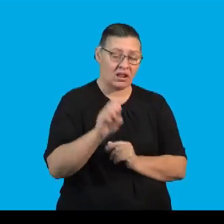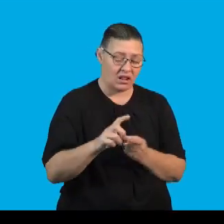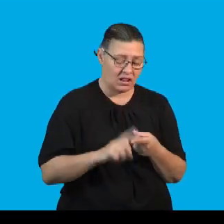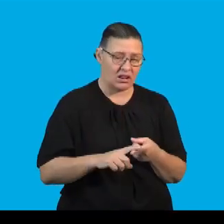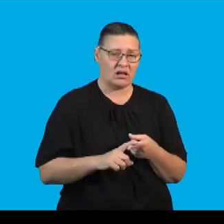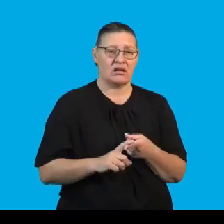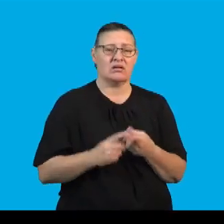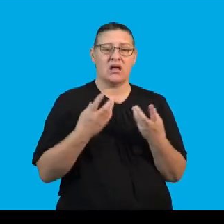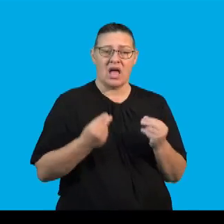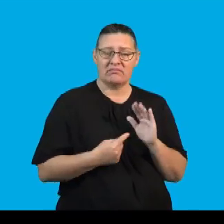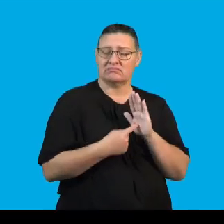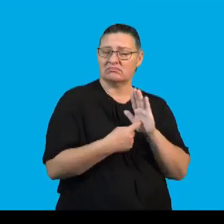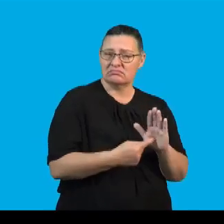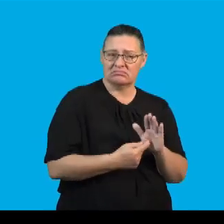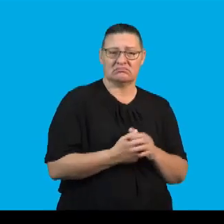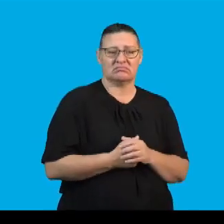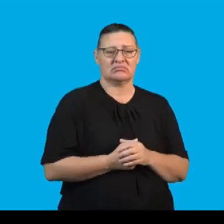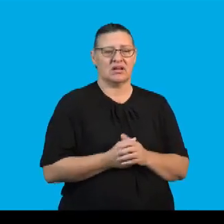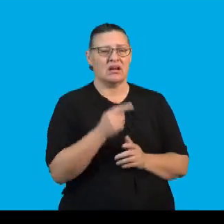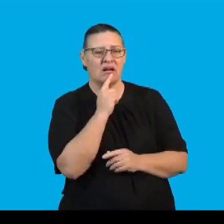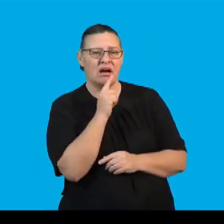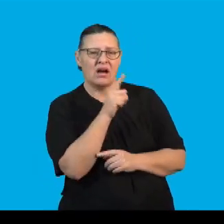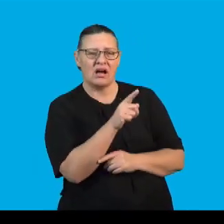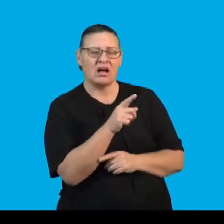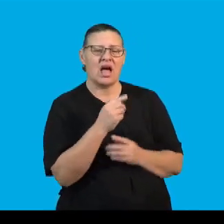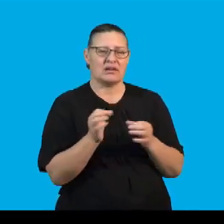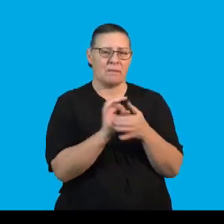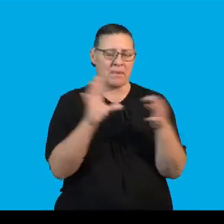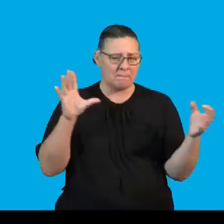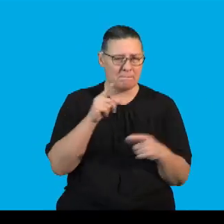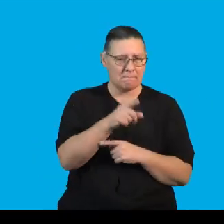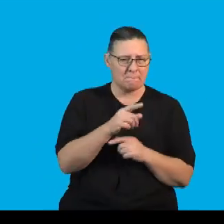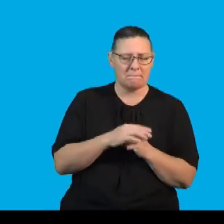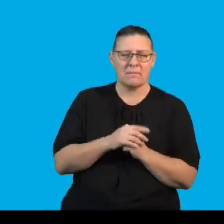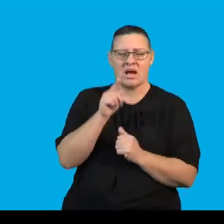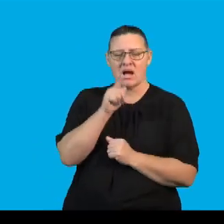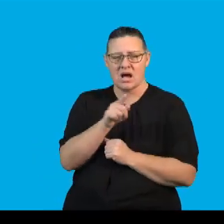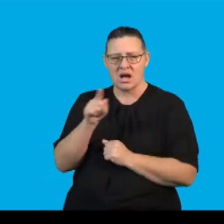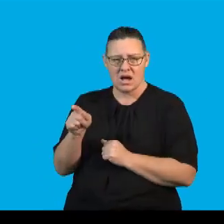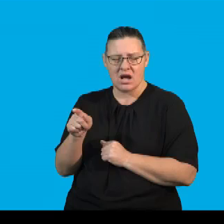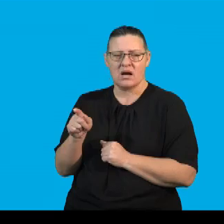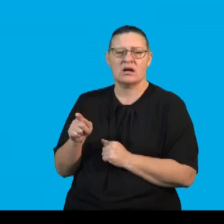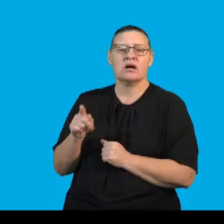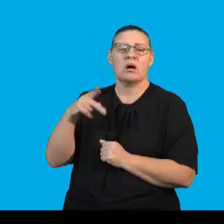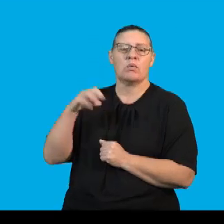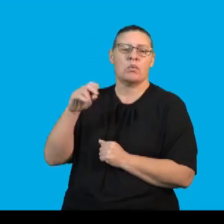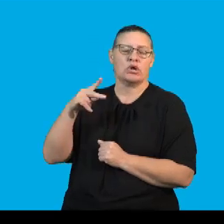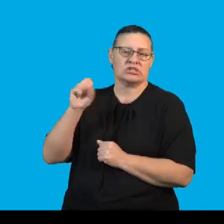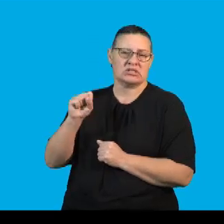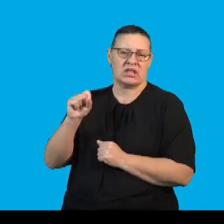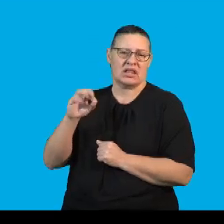have discussed this. That's the Graafian follicle. This is now the ruptured Graafian follicle. And we've got our corpus luteum.